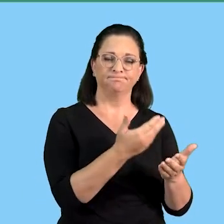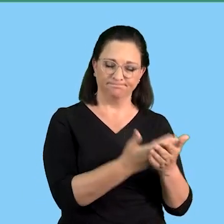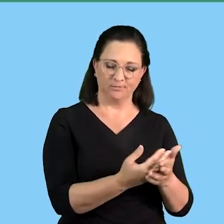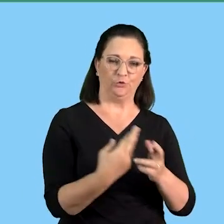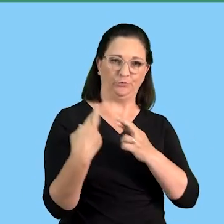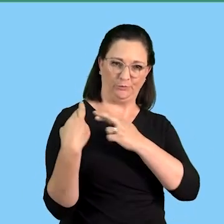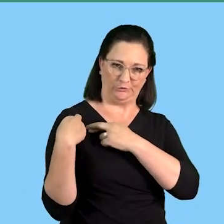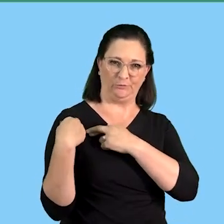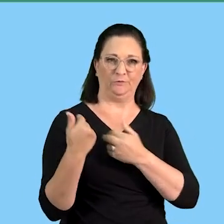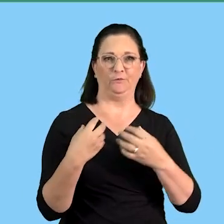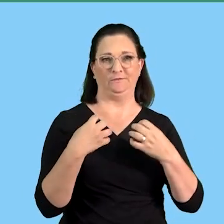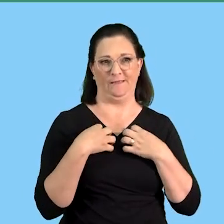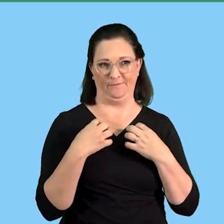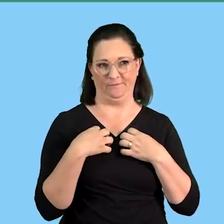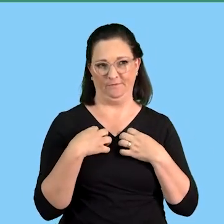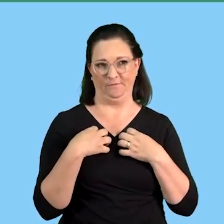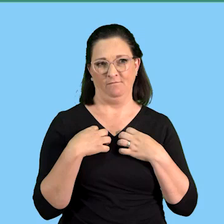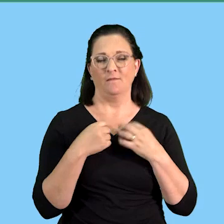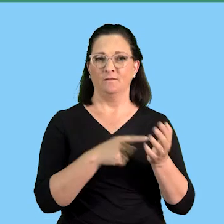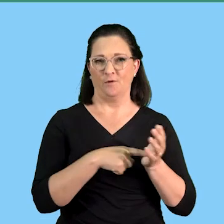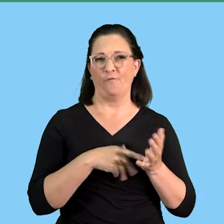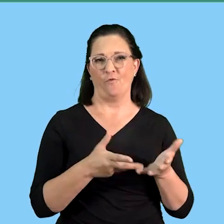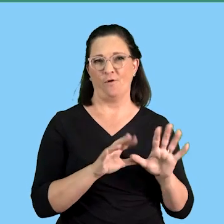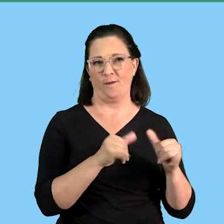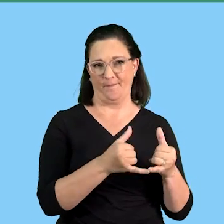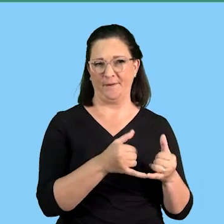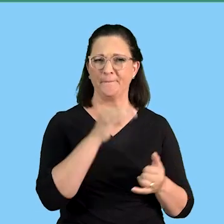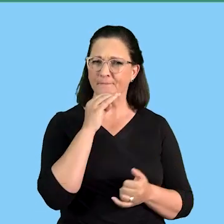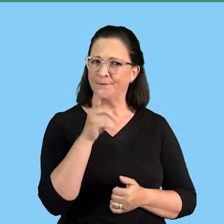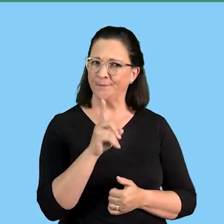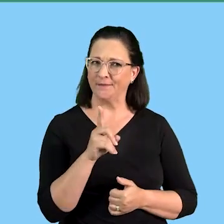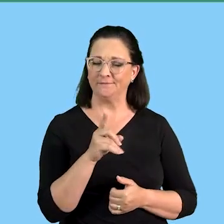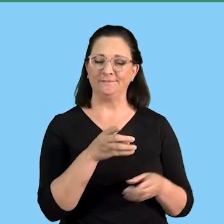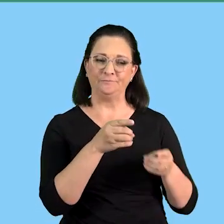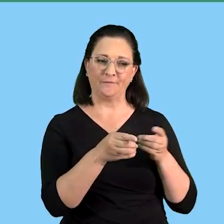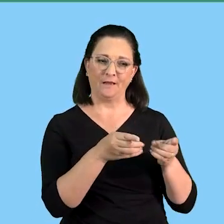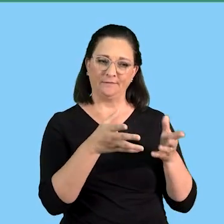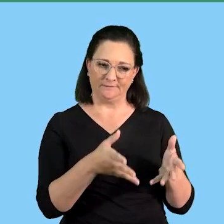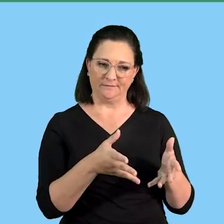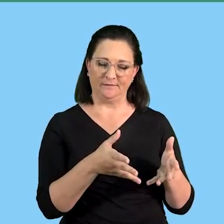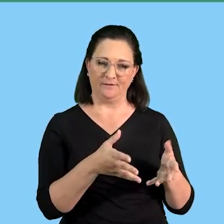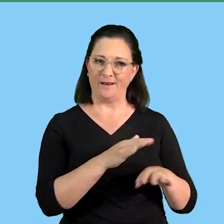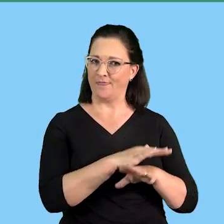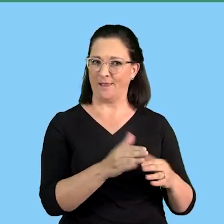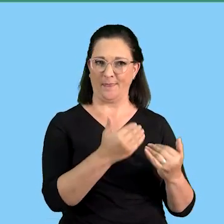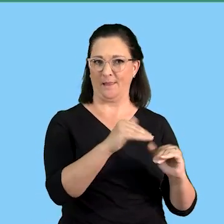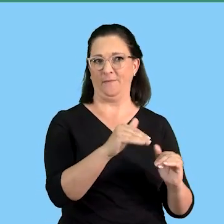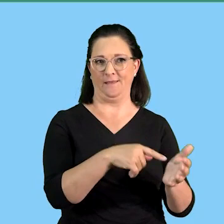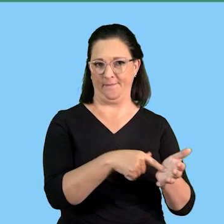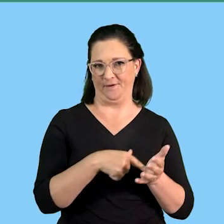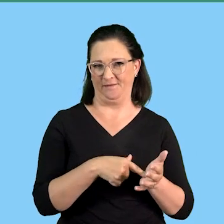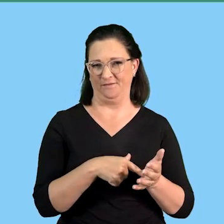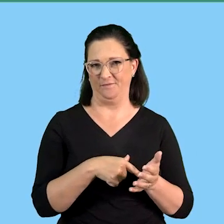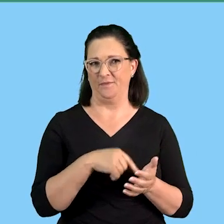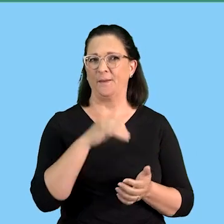debts and liabilities of the company. This means that the directors have unlimited liability. So what are we talking